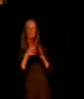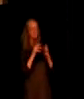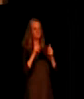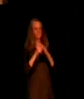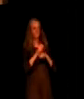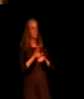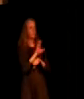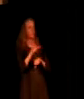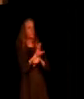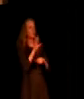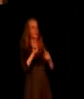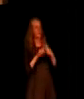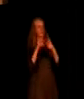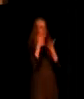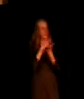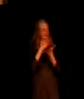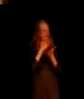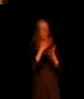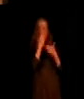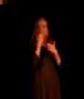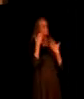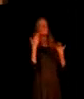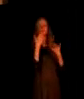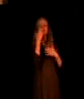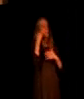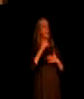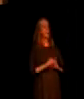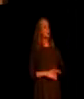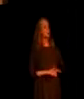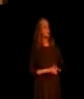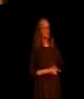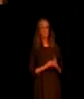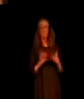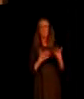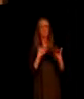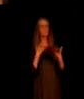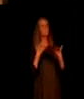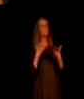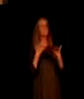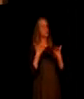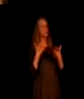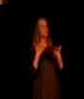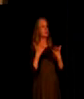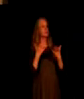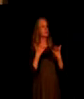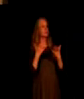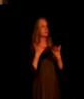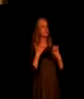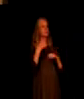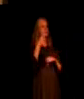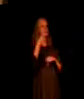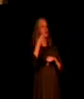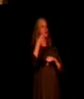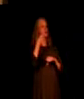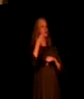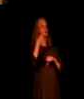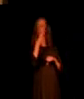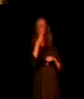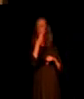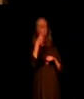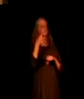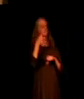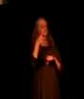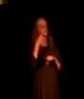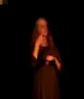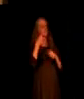the launch scrubbed, they didn't know why. There's been a hold on launch,